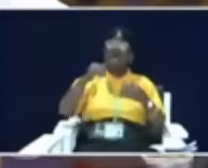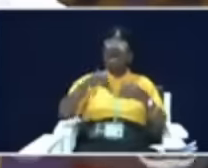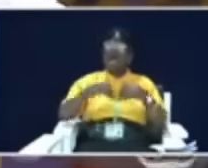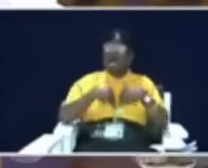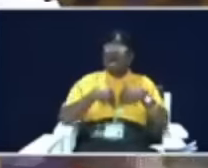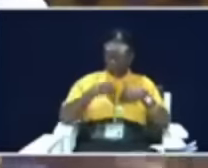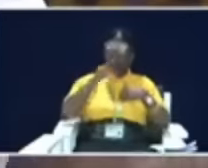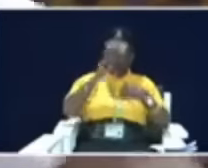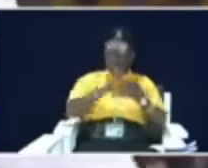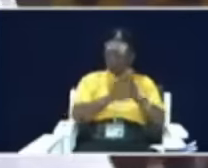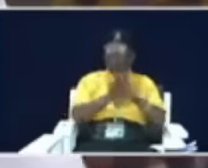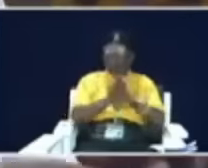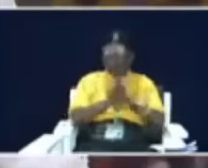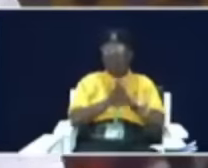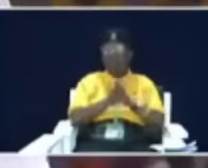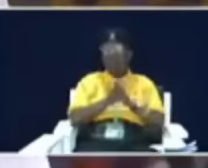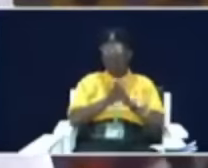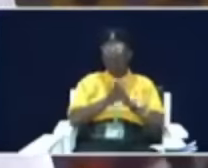with power.